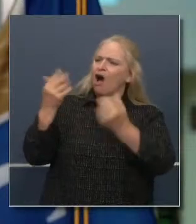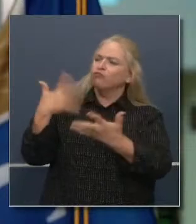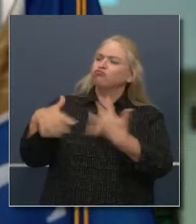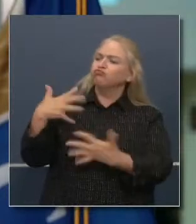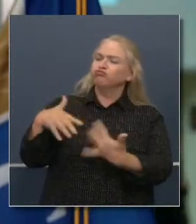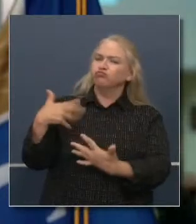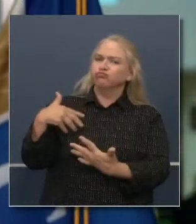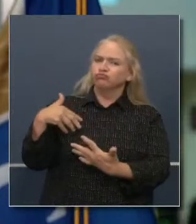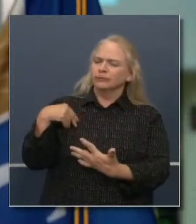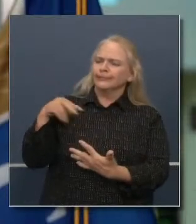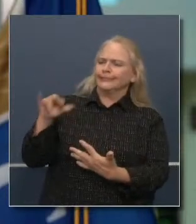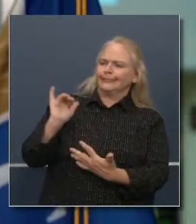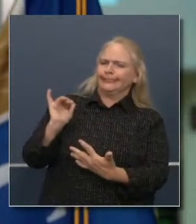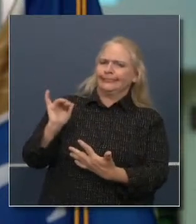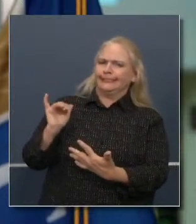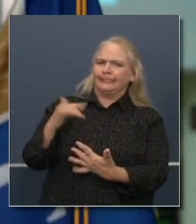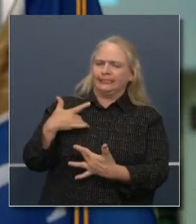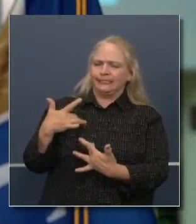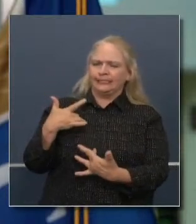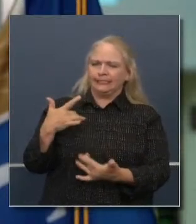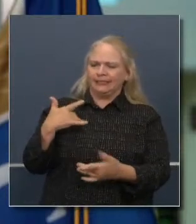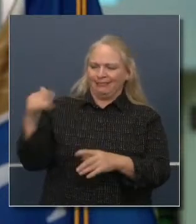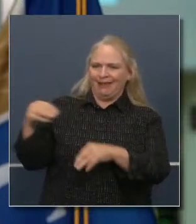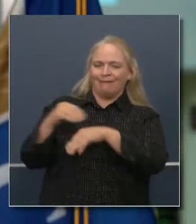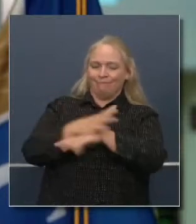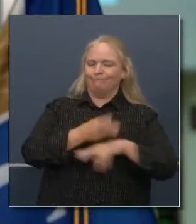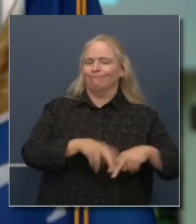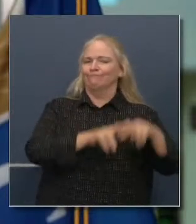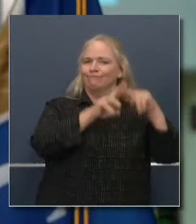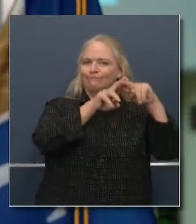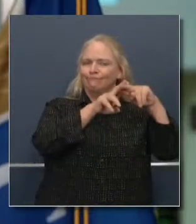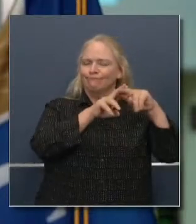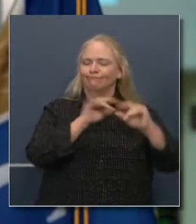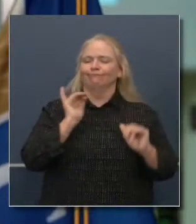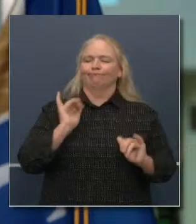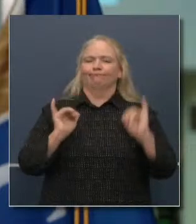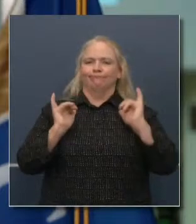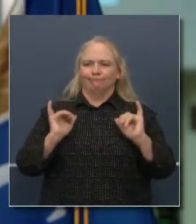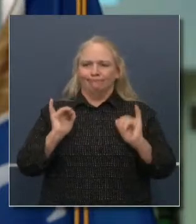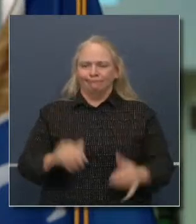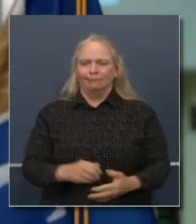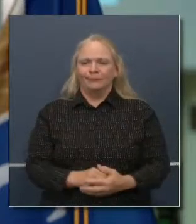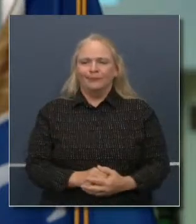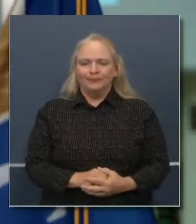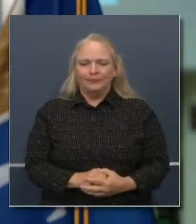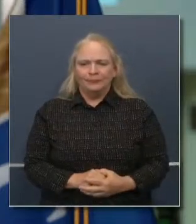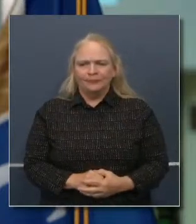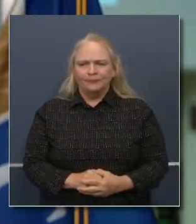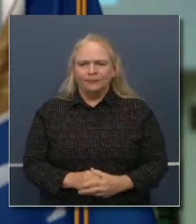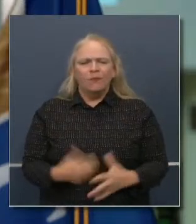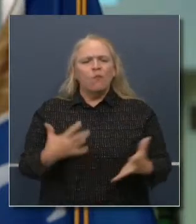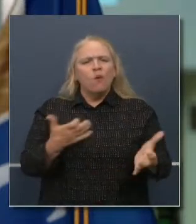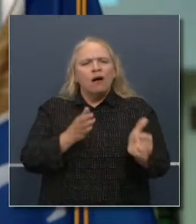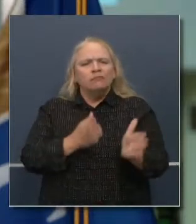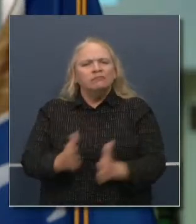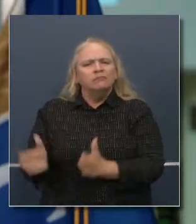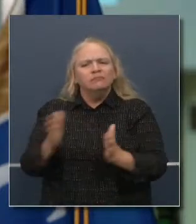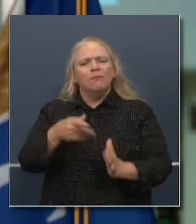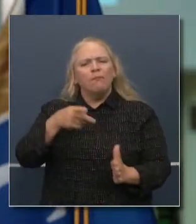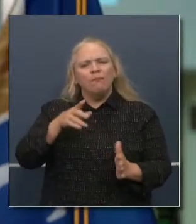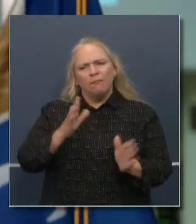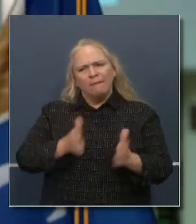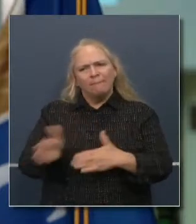manifest, different conditions would present themselves. And as a consequence, we wanted to be prepared for those conditions based on the trend